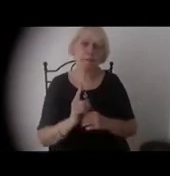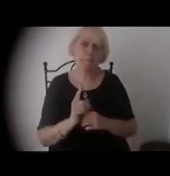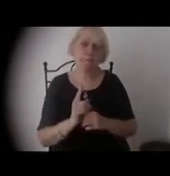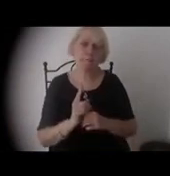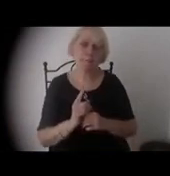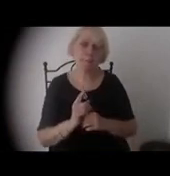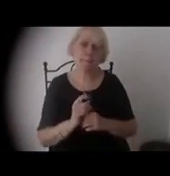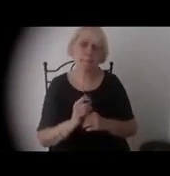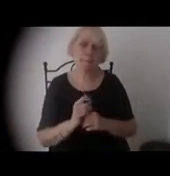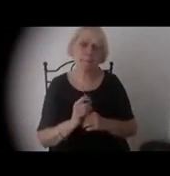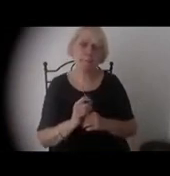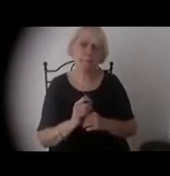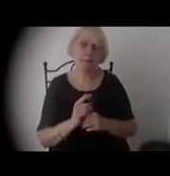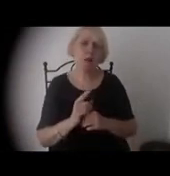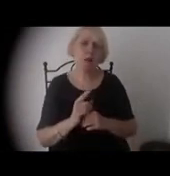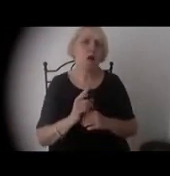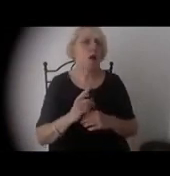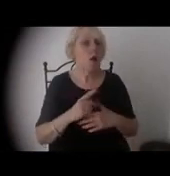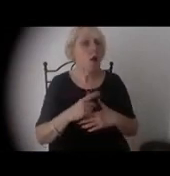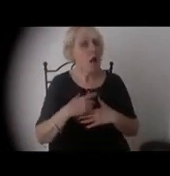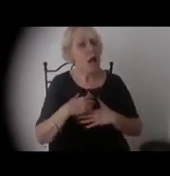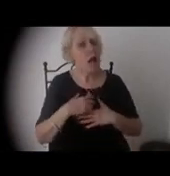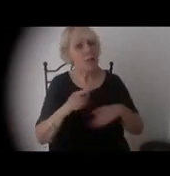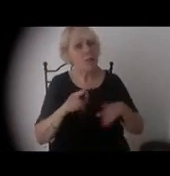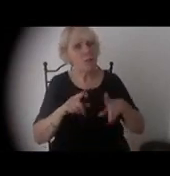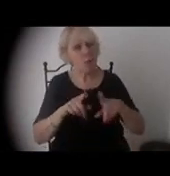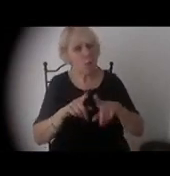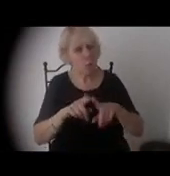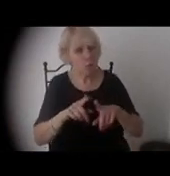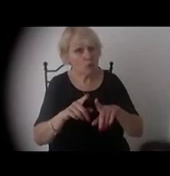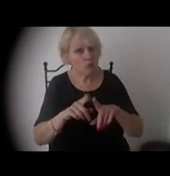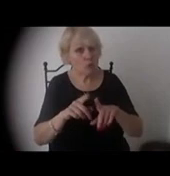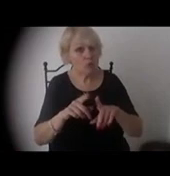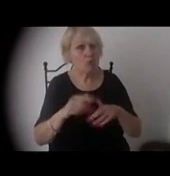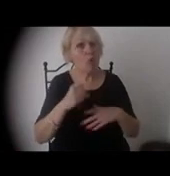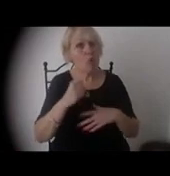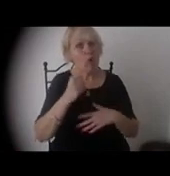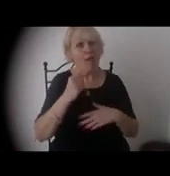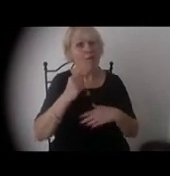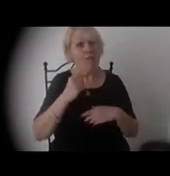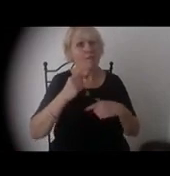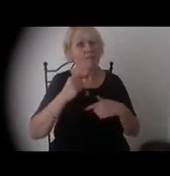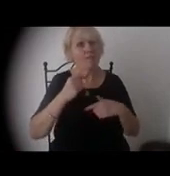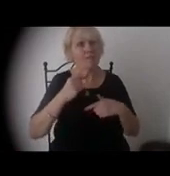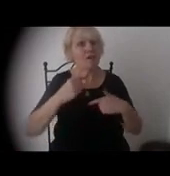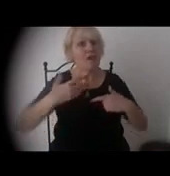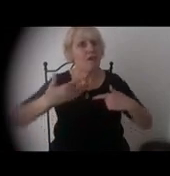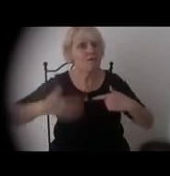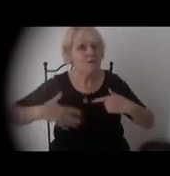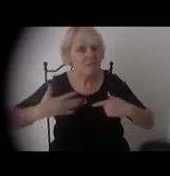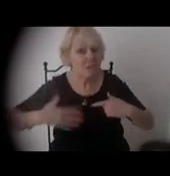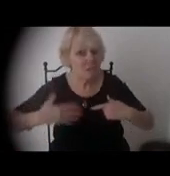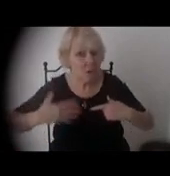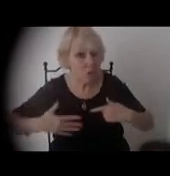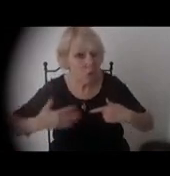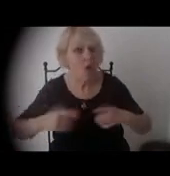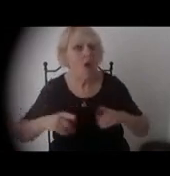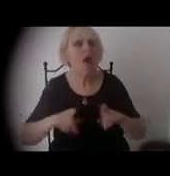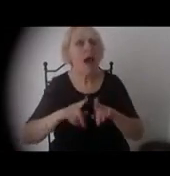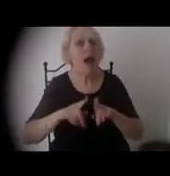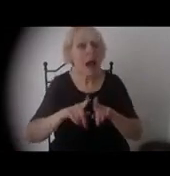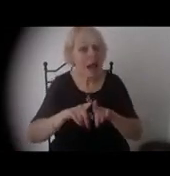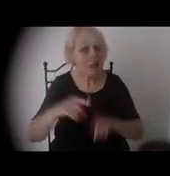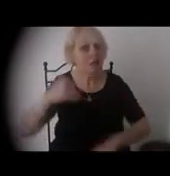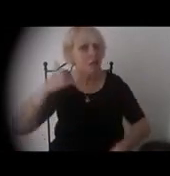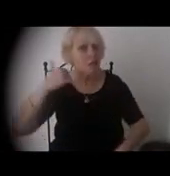speaking over the phone or over video link has been the first line offer in